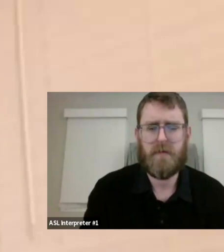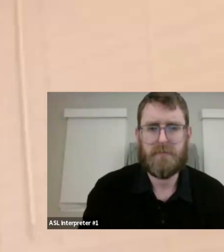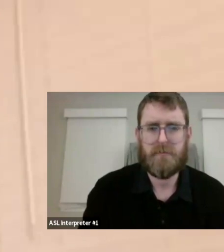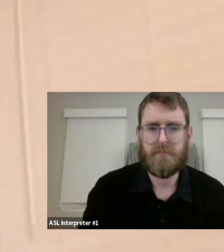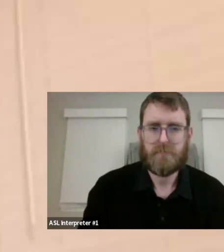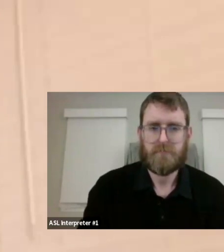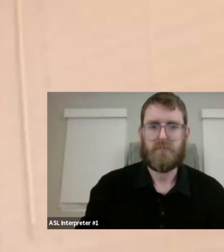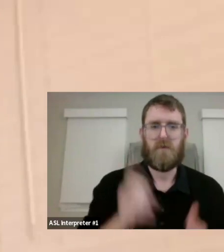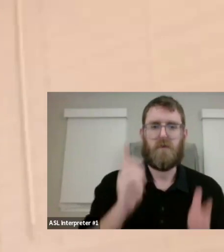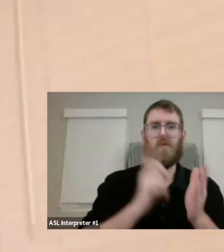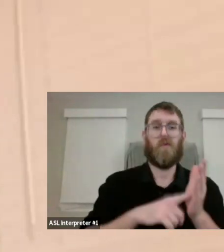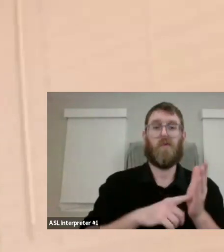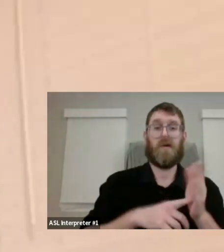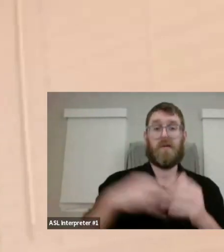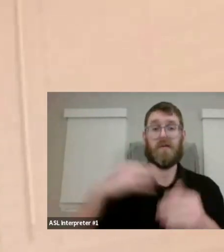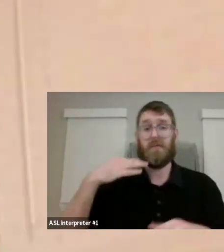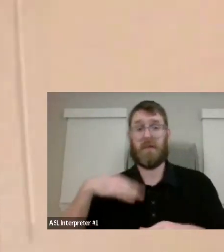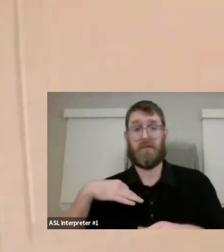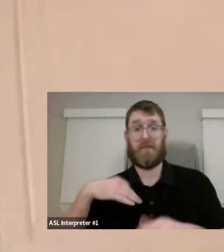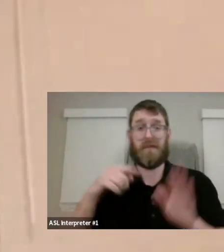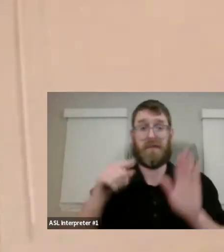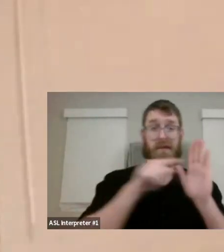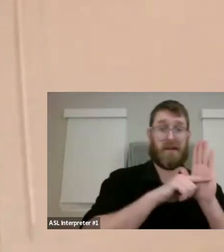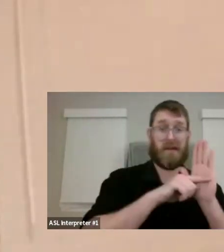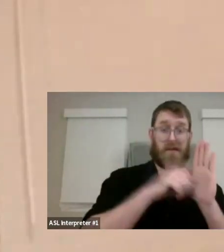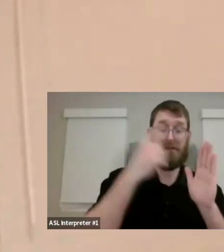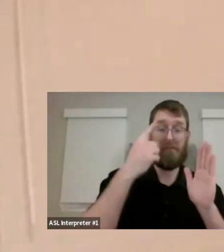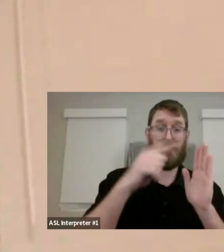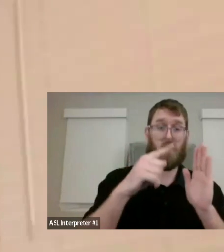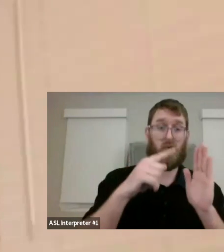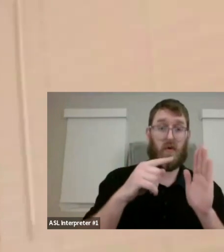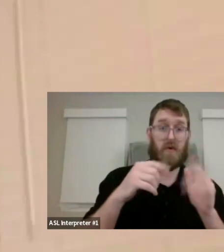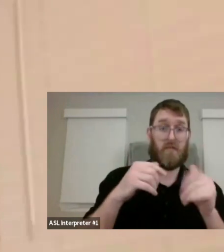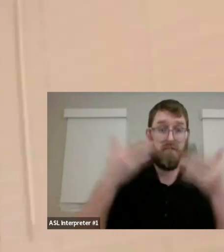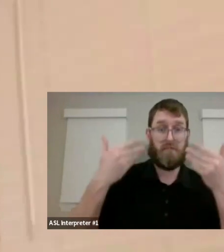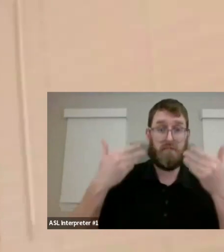What are the pros and cons of guardianship?